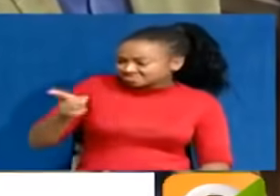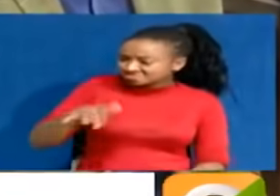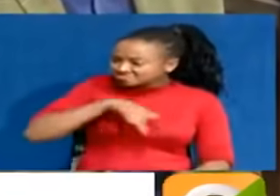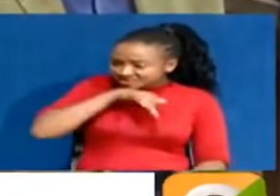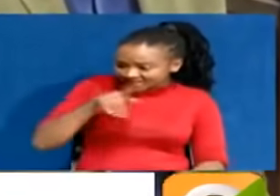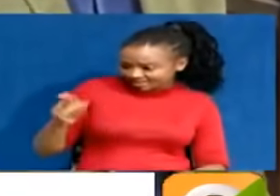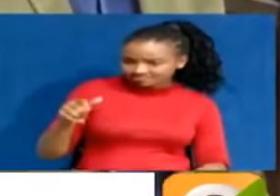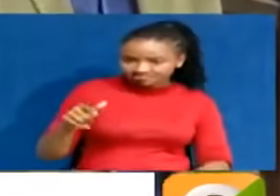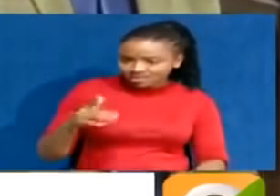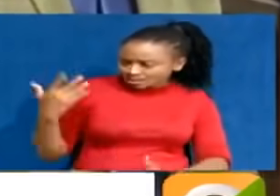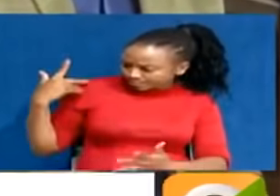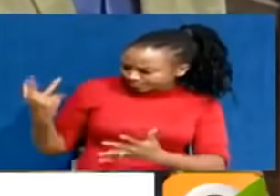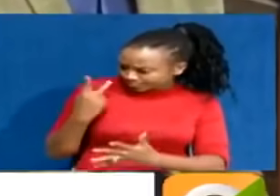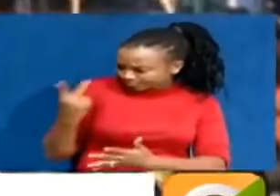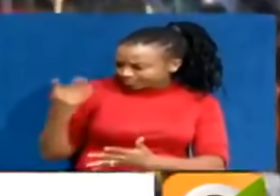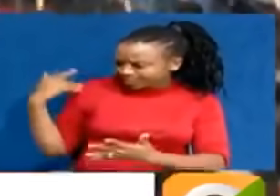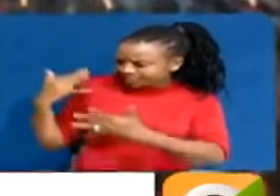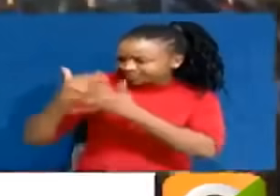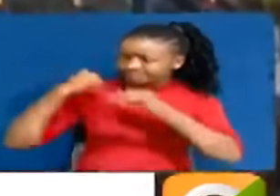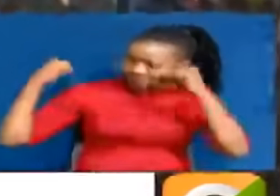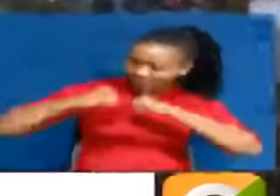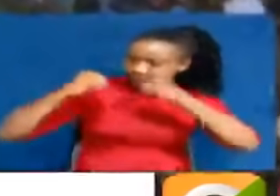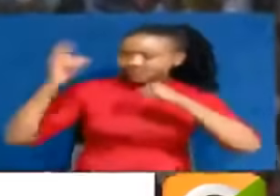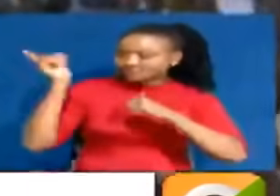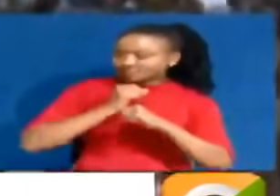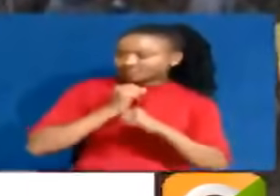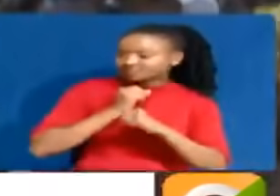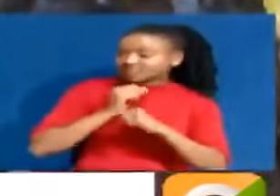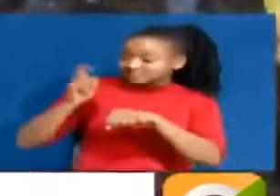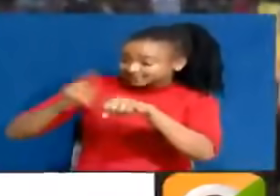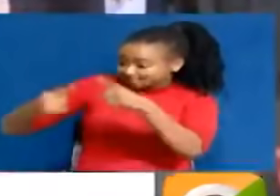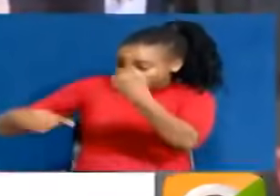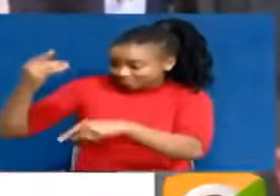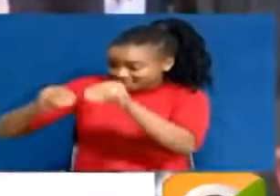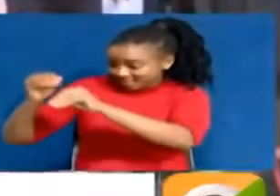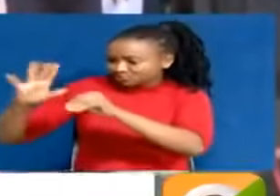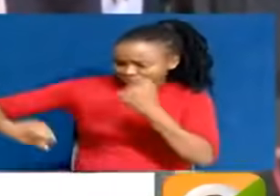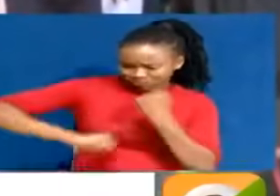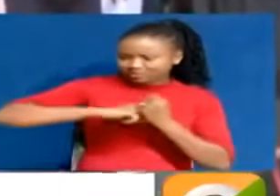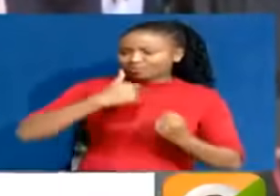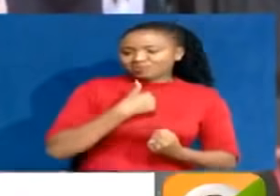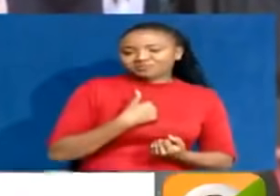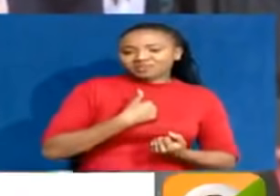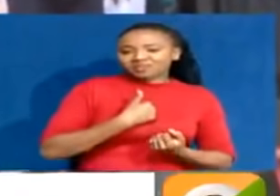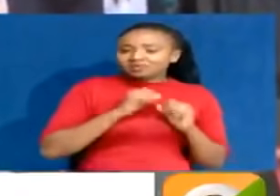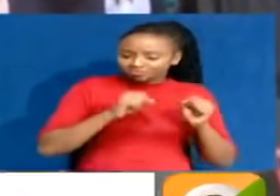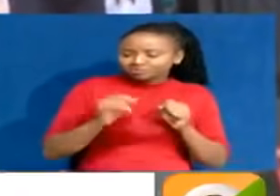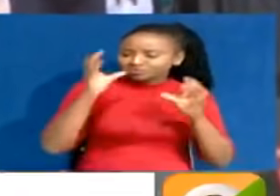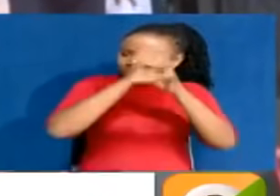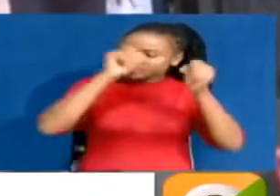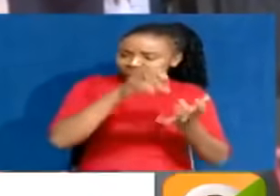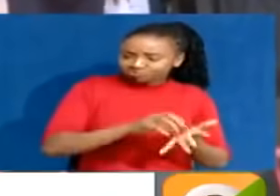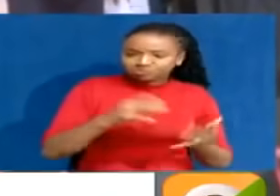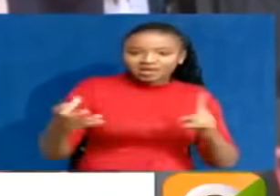Odinga for not honoring his end of the bargain to pass over the baton and support his bid to be the fifth president of the Republic of